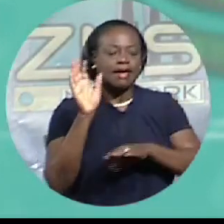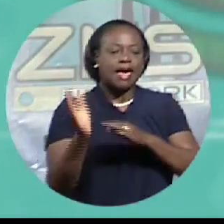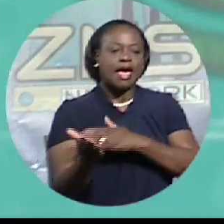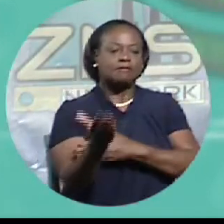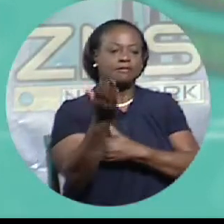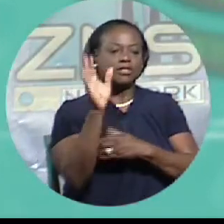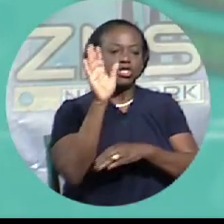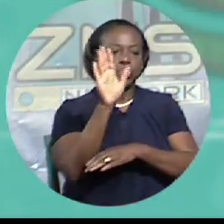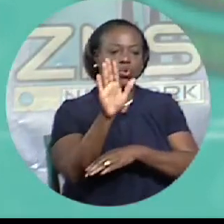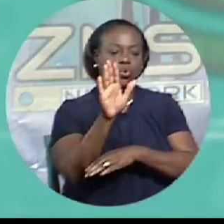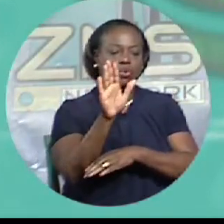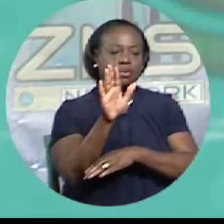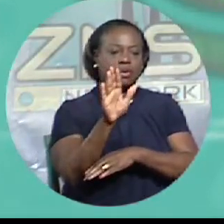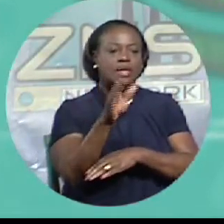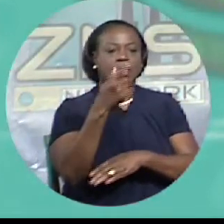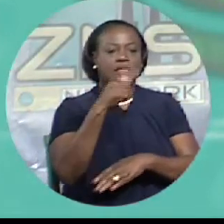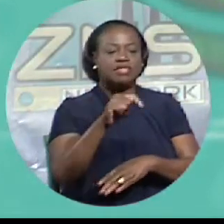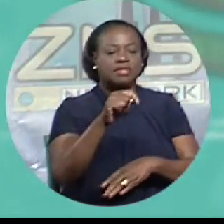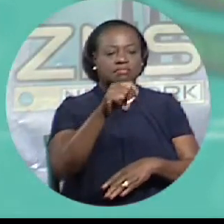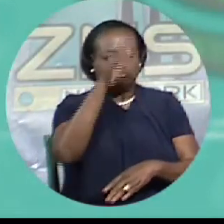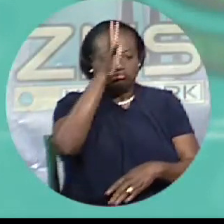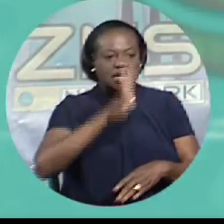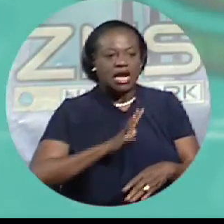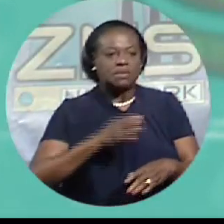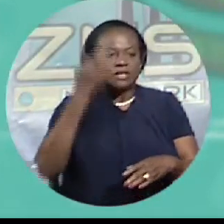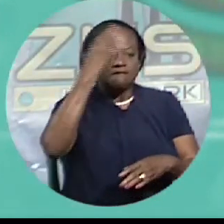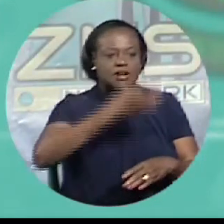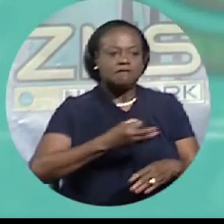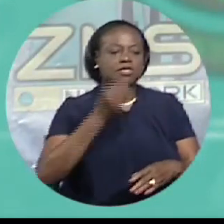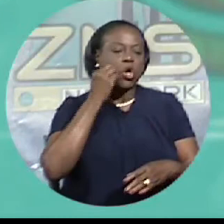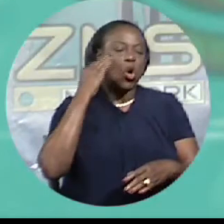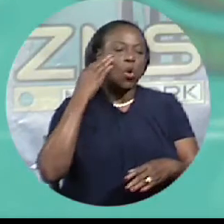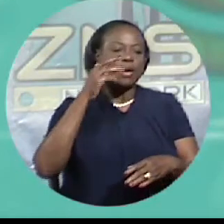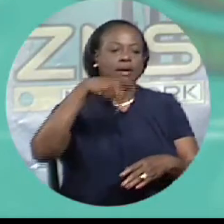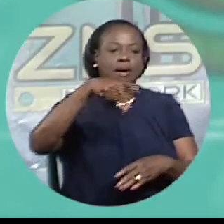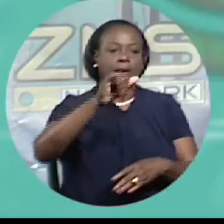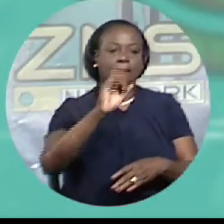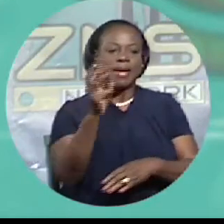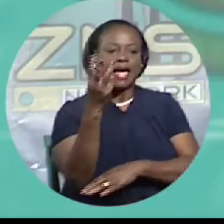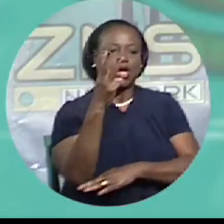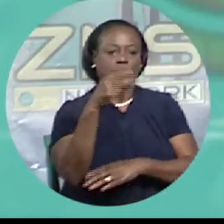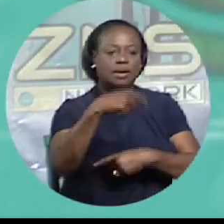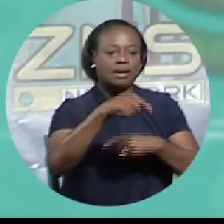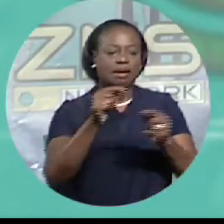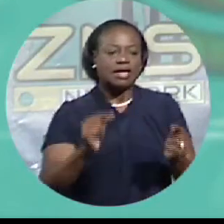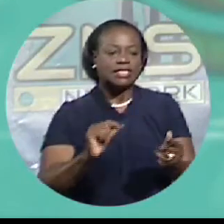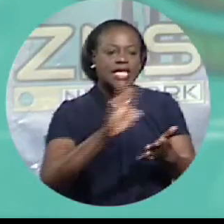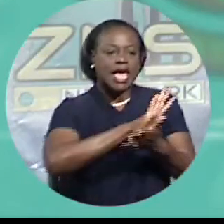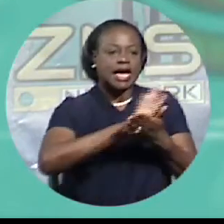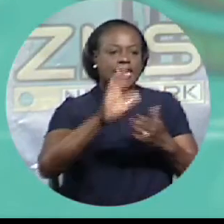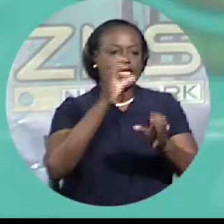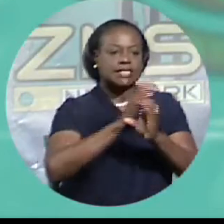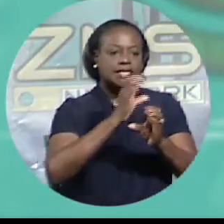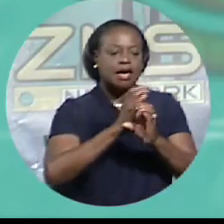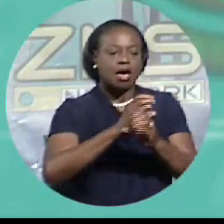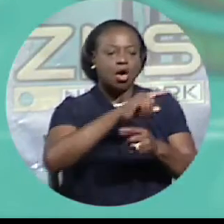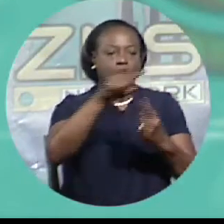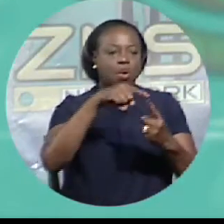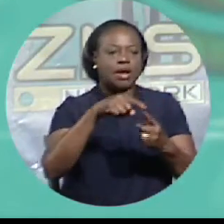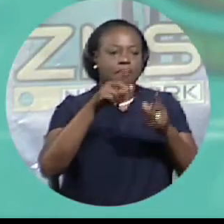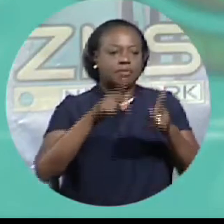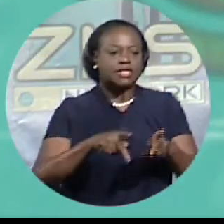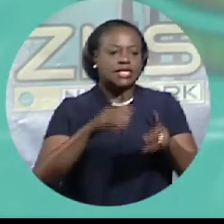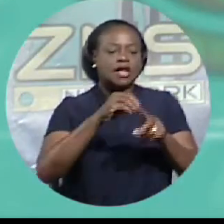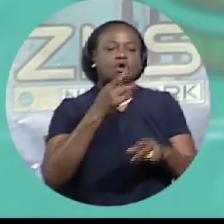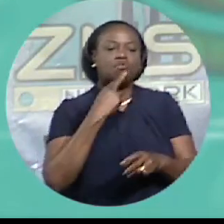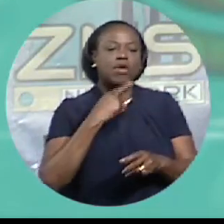when the victim was reportedly in front of his Mahogany Street Pinewood Gardens home cleaning his vehicle, when police say the occupants of a red vehicle pulled up